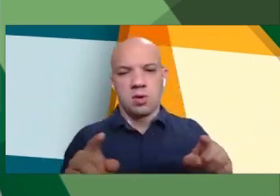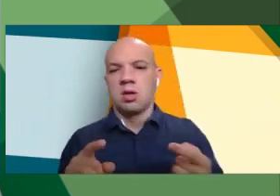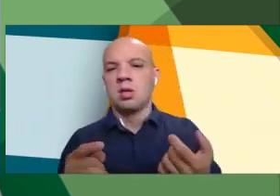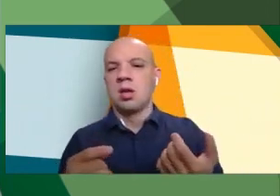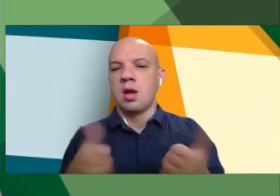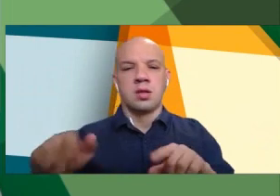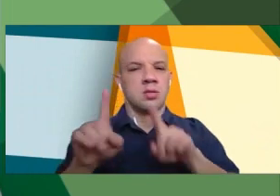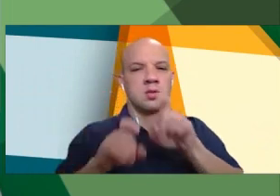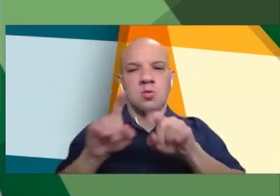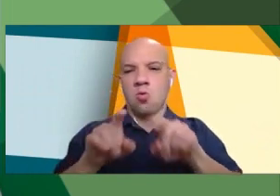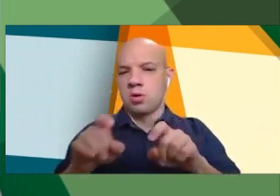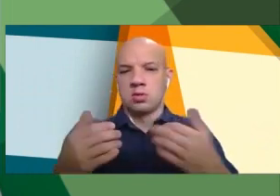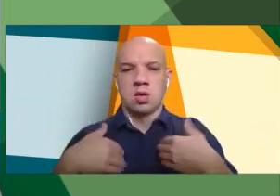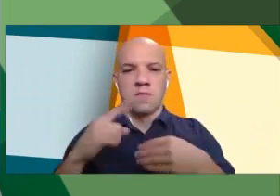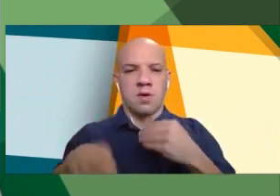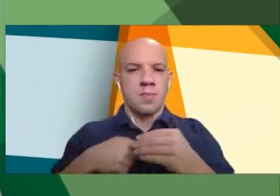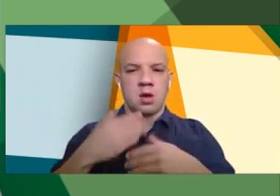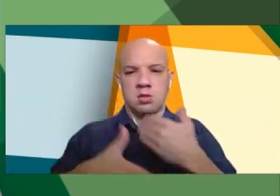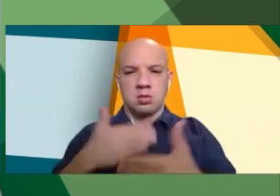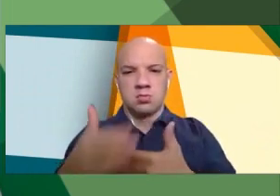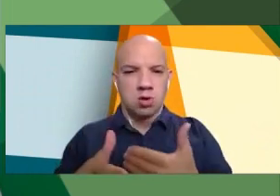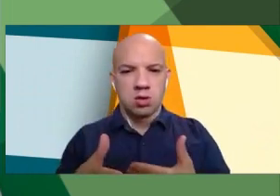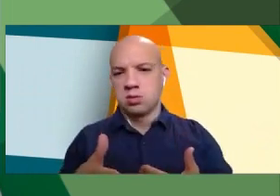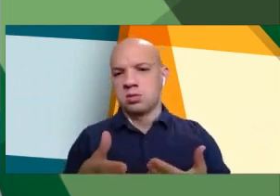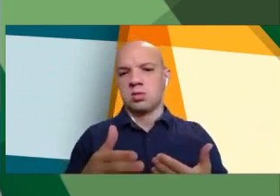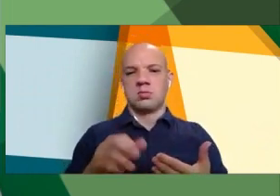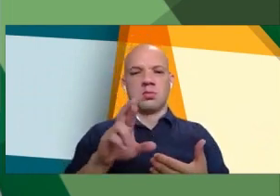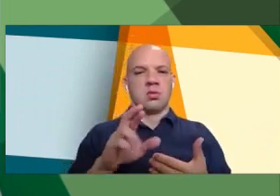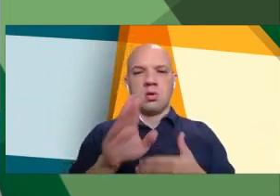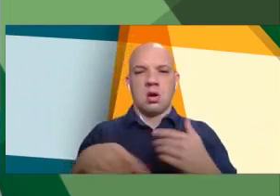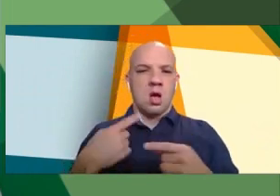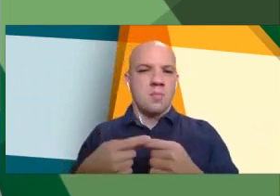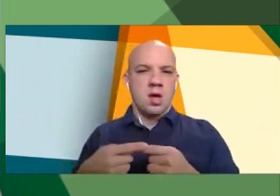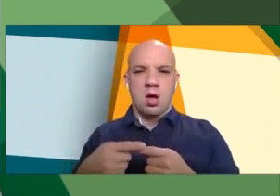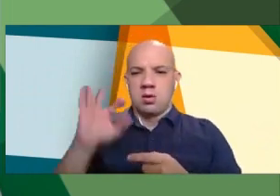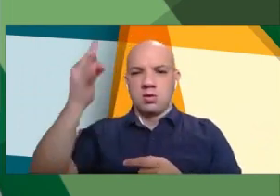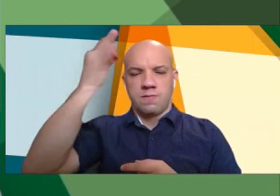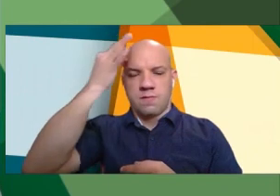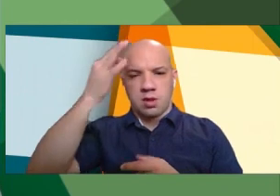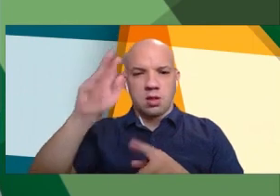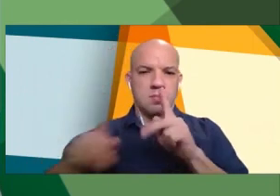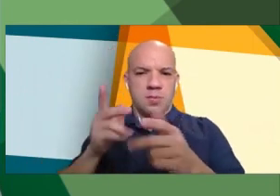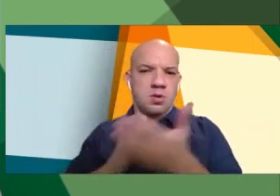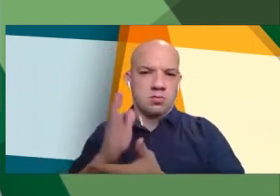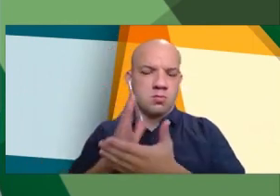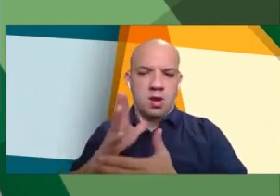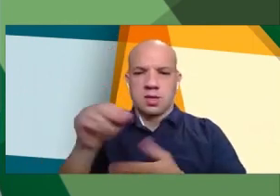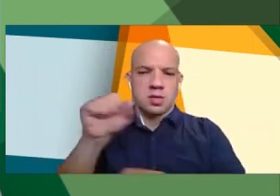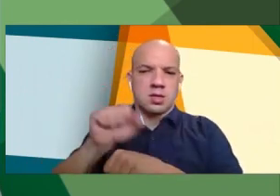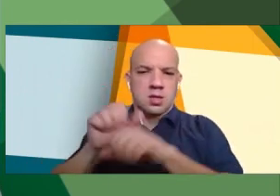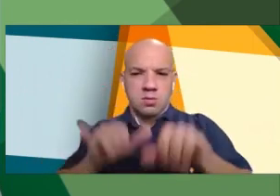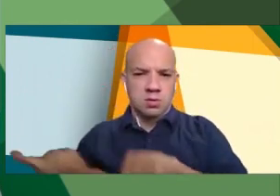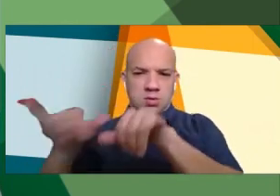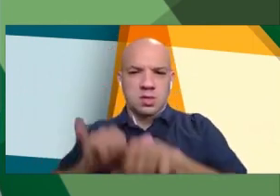process or about the Federal Civil Rights Compliance and Labor Standard, as Maria said. And thank you, Maria,